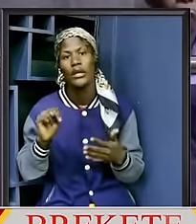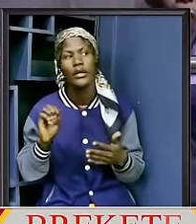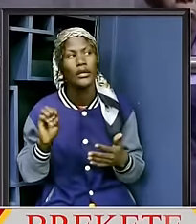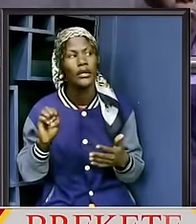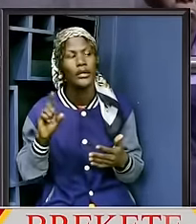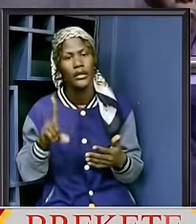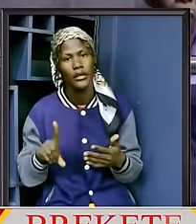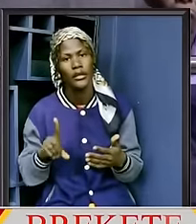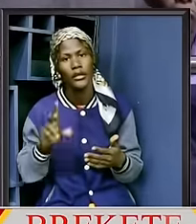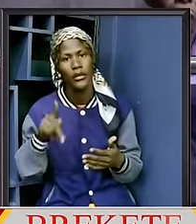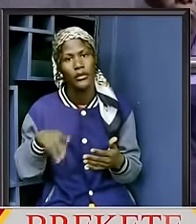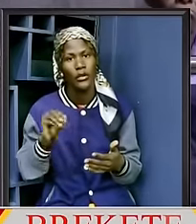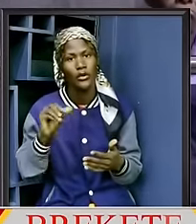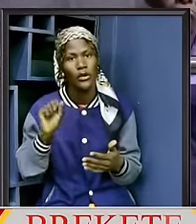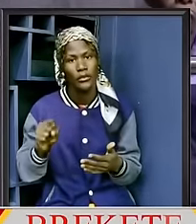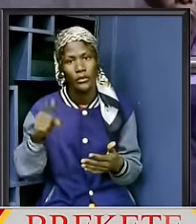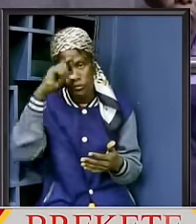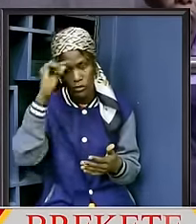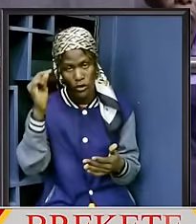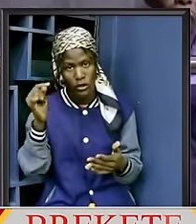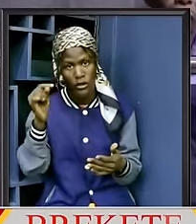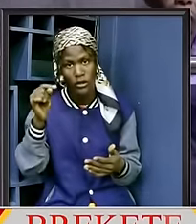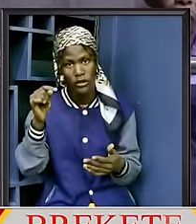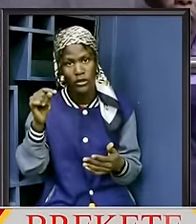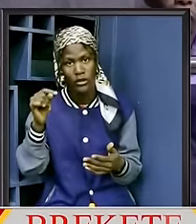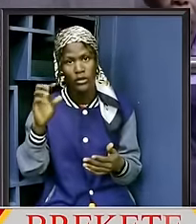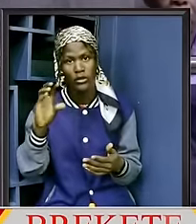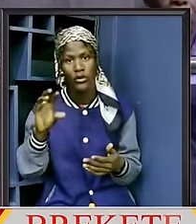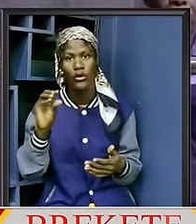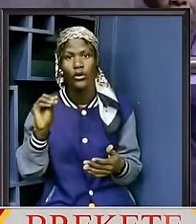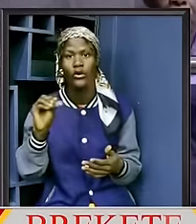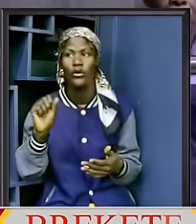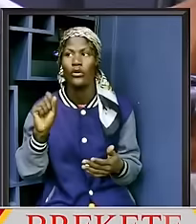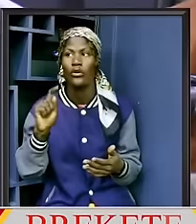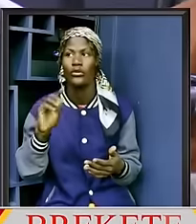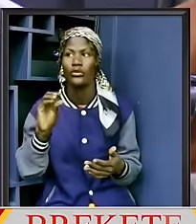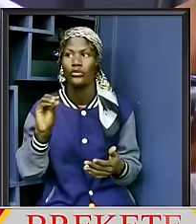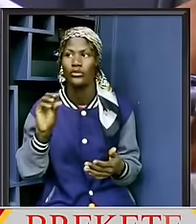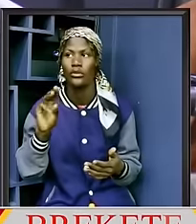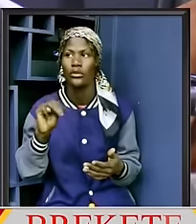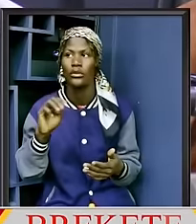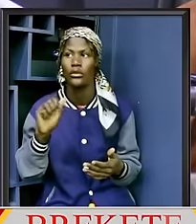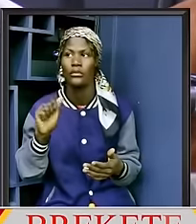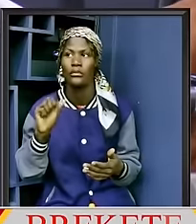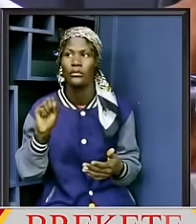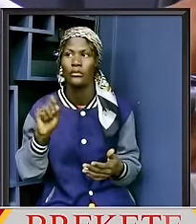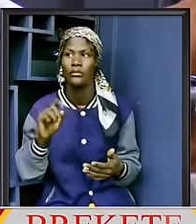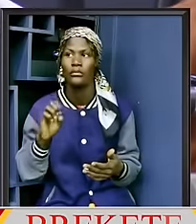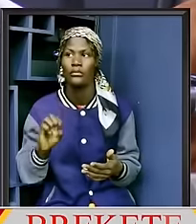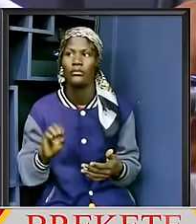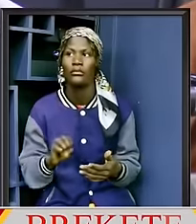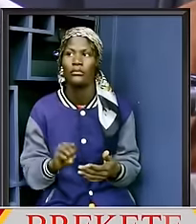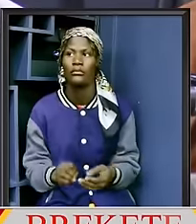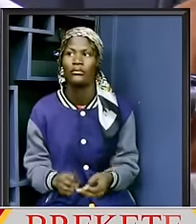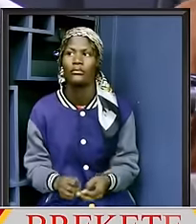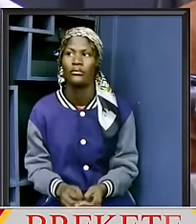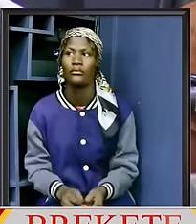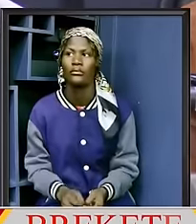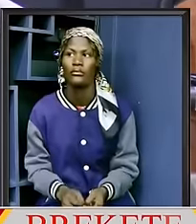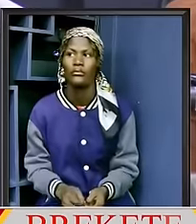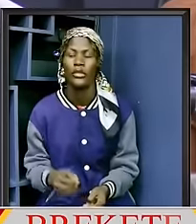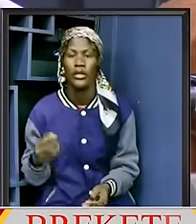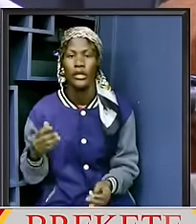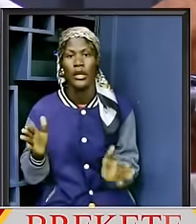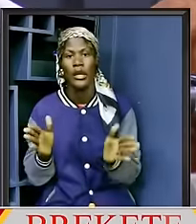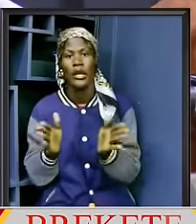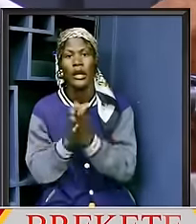customers are complaining that they don't have cash. And so now you even suggest the POS? Yes. The now you suggest? Yes, they okay.